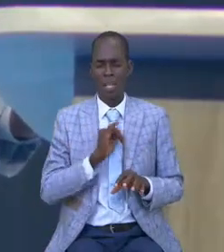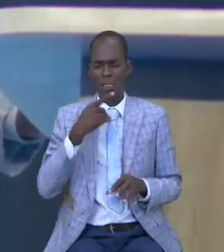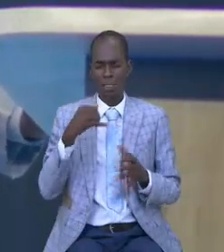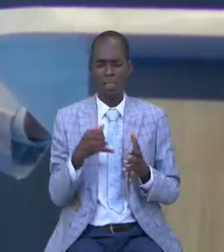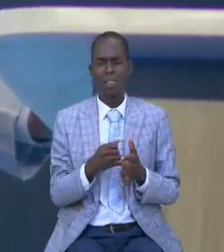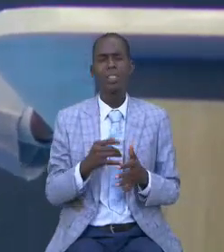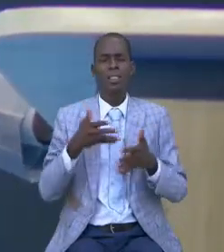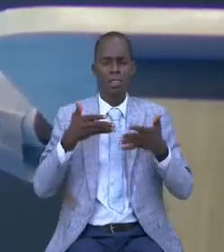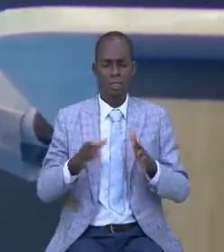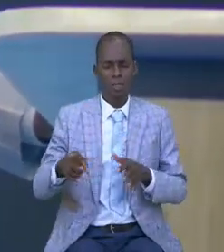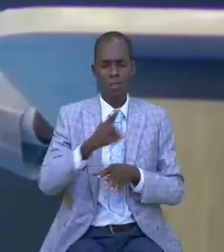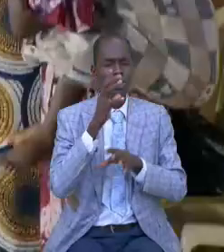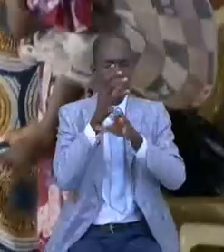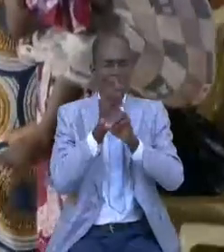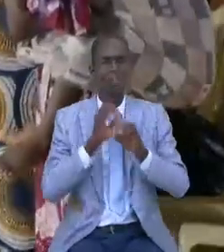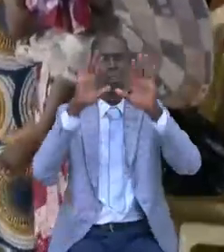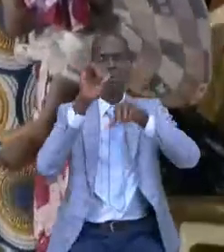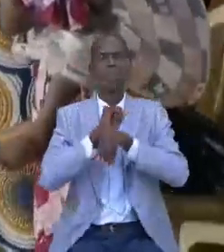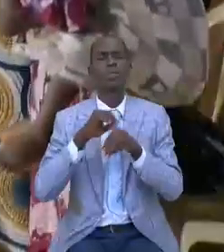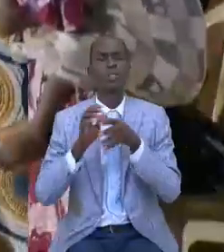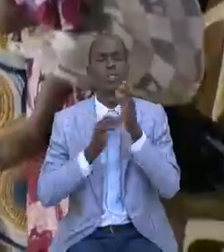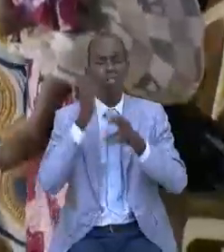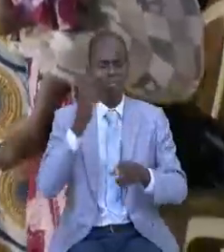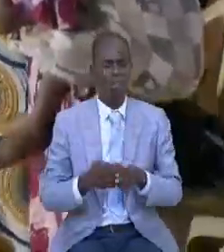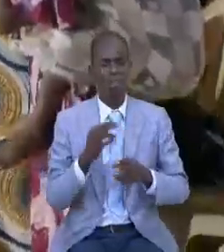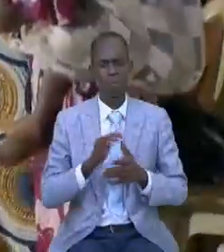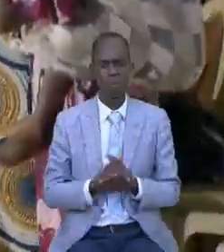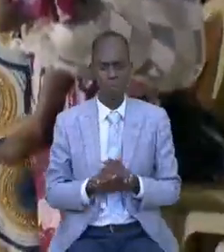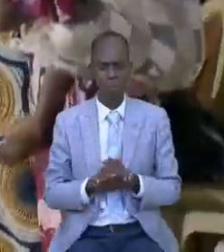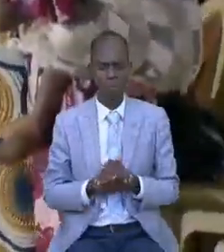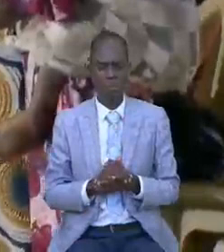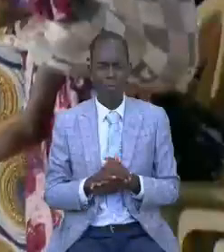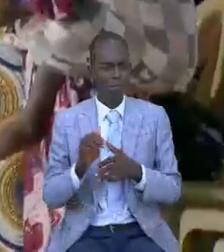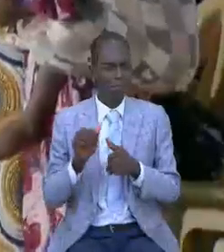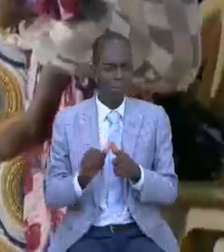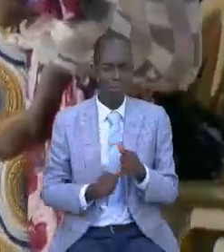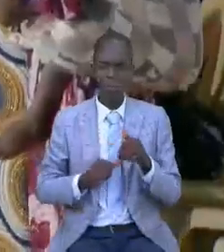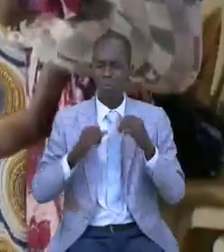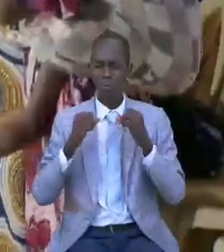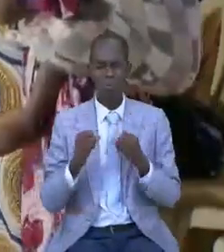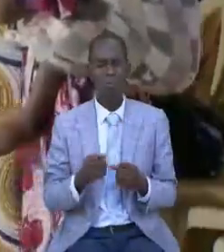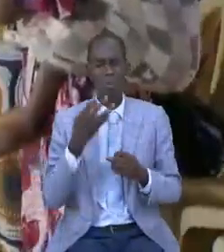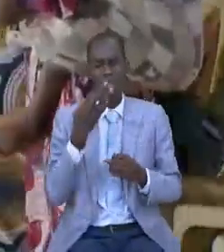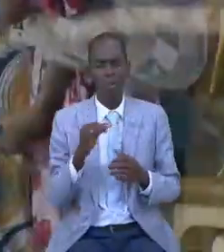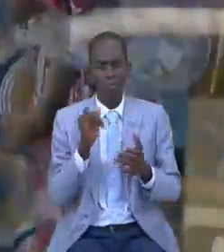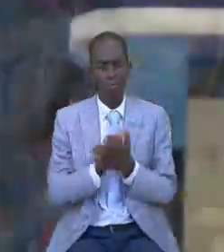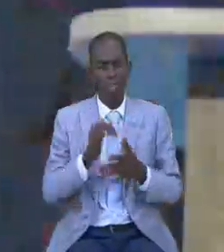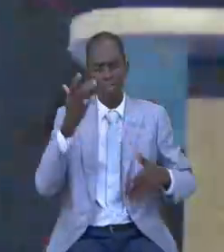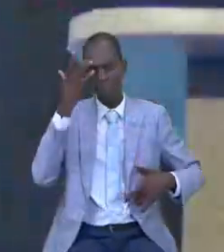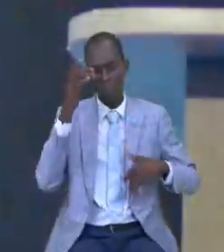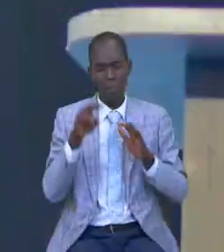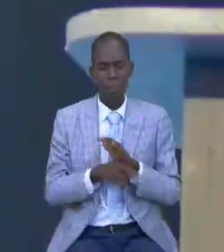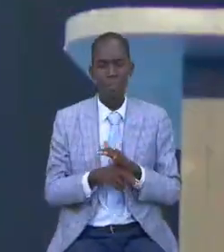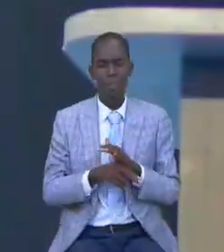your miracle in Jesus' name. Every power of that sickness, of